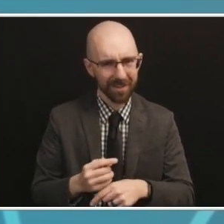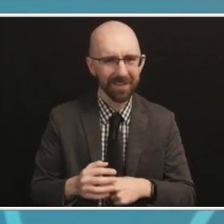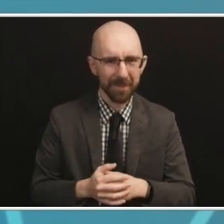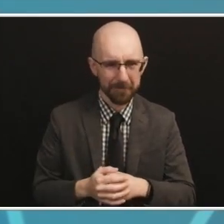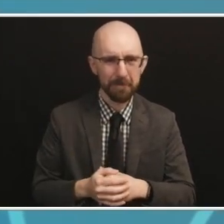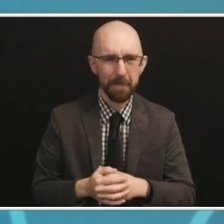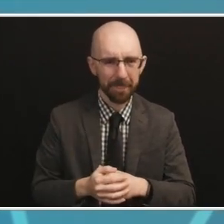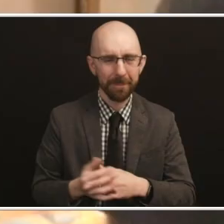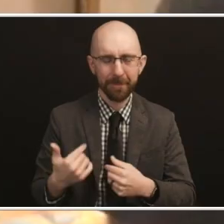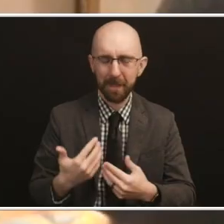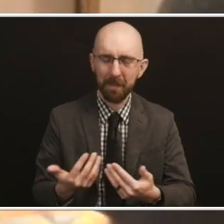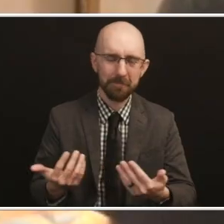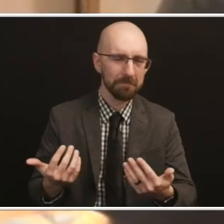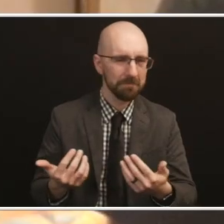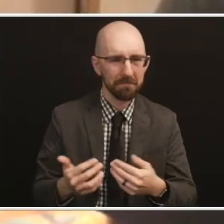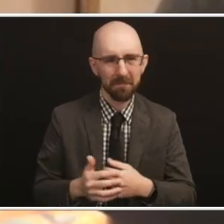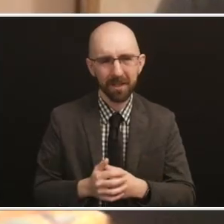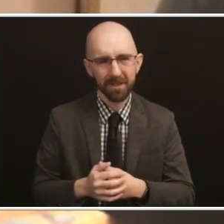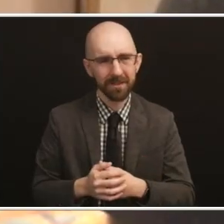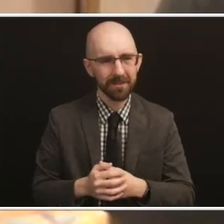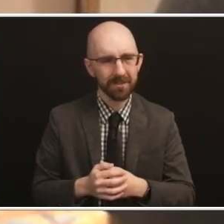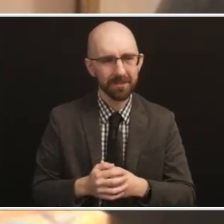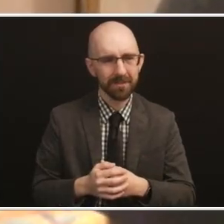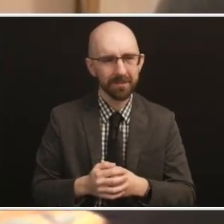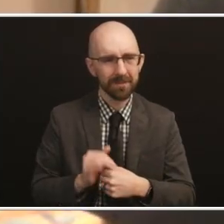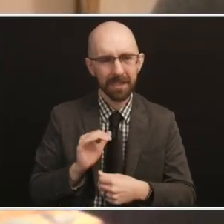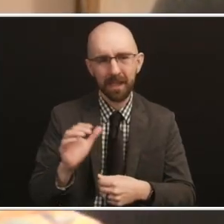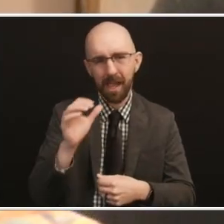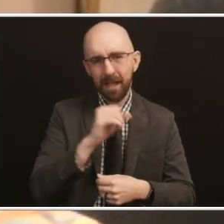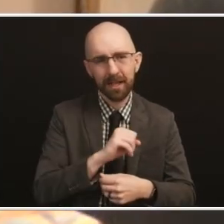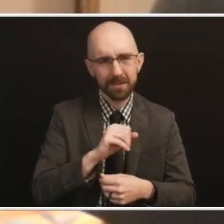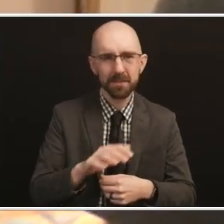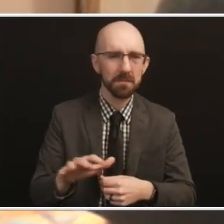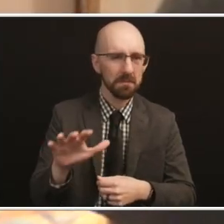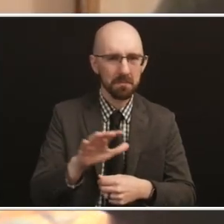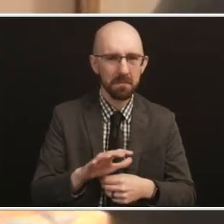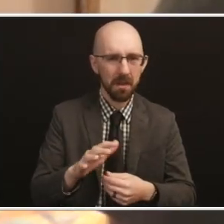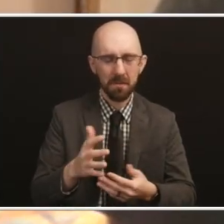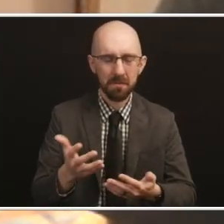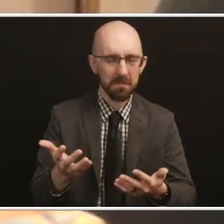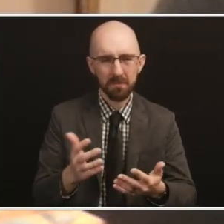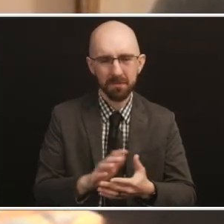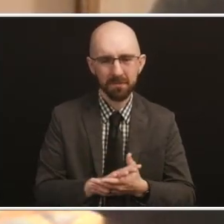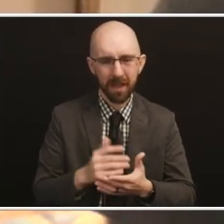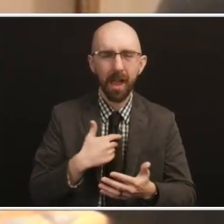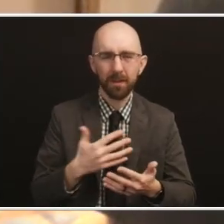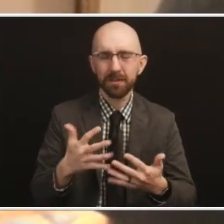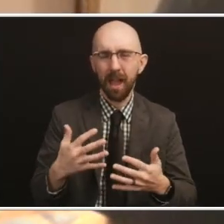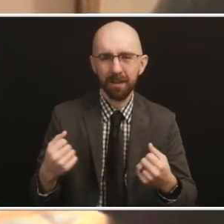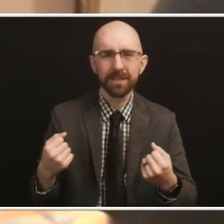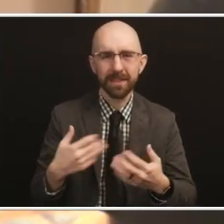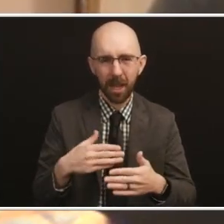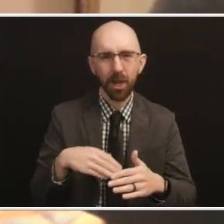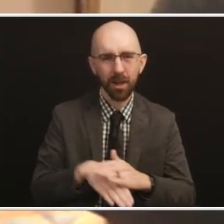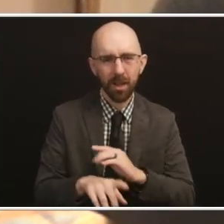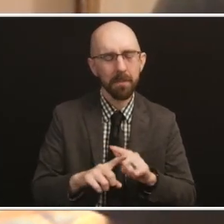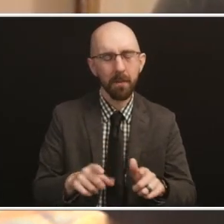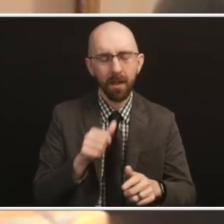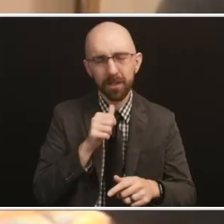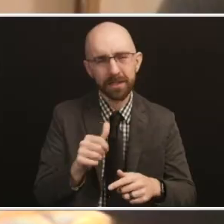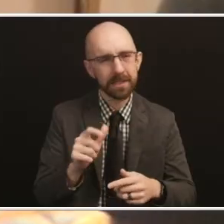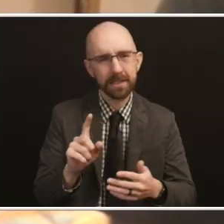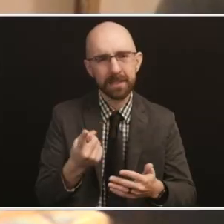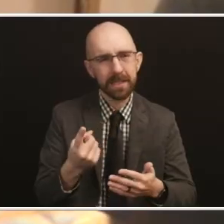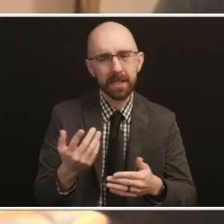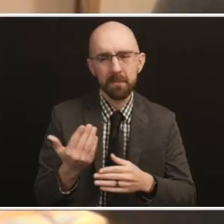Yeah, it didn't. I mean, I guess it was in a roundabout way scared to go into it, but it just didn't bug me